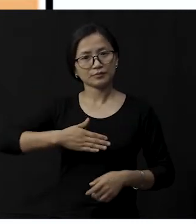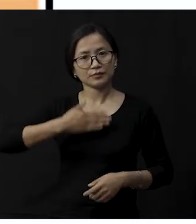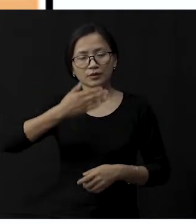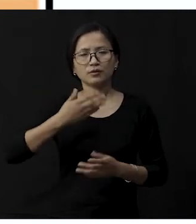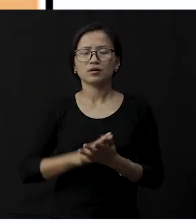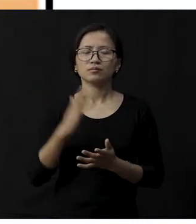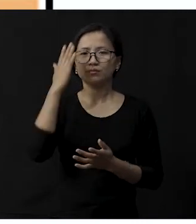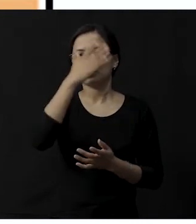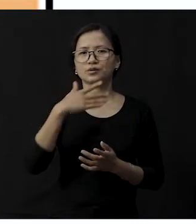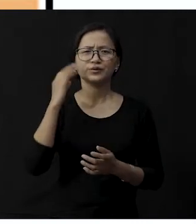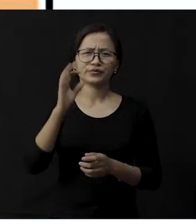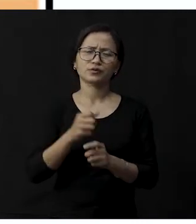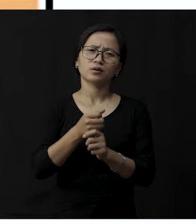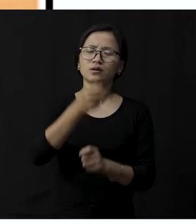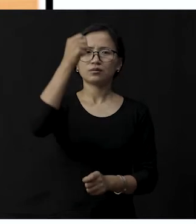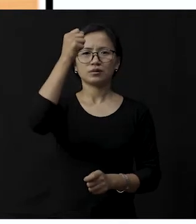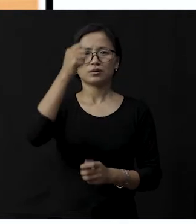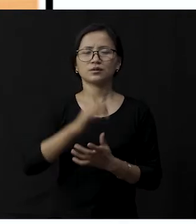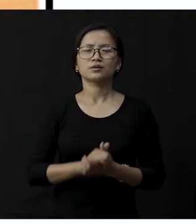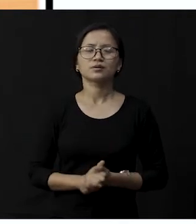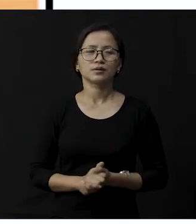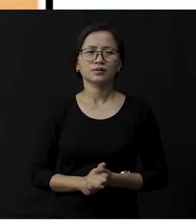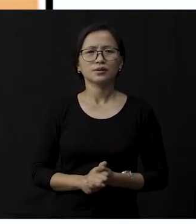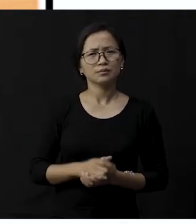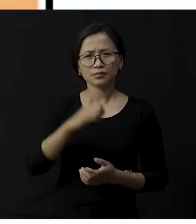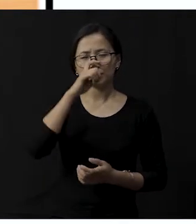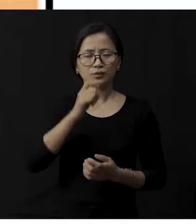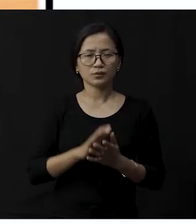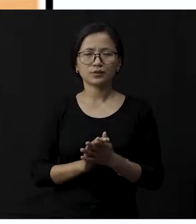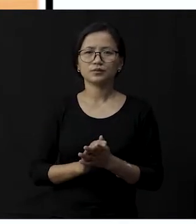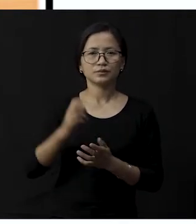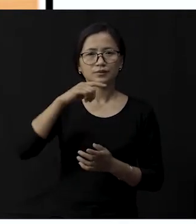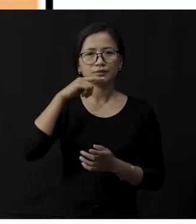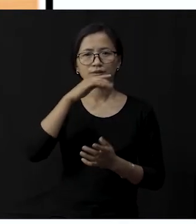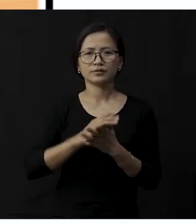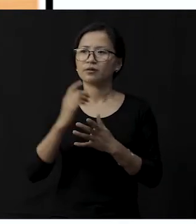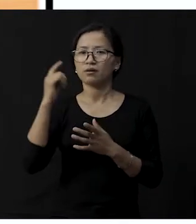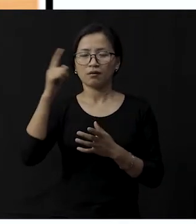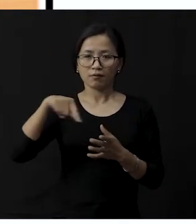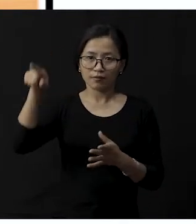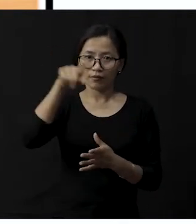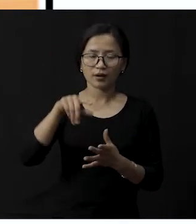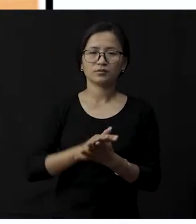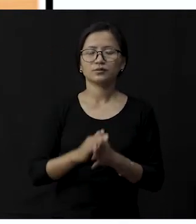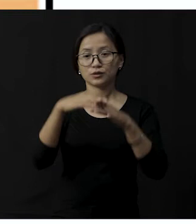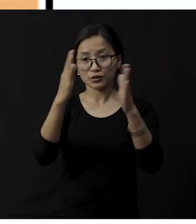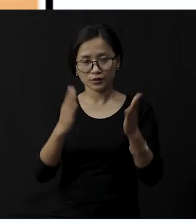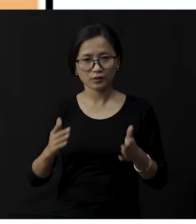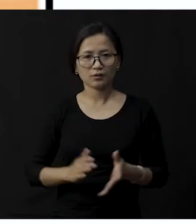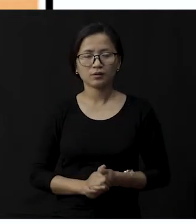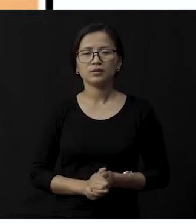beautiful umbrellas, pretty ones, blue and red, round shaped. And you see that the girl